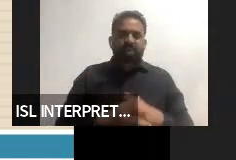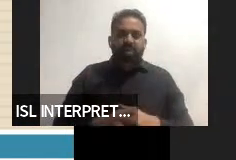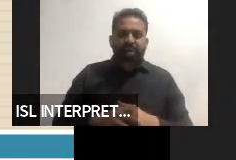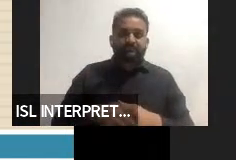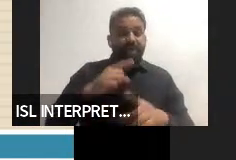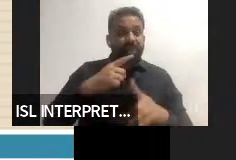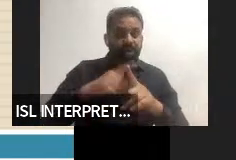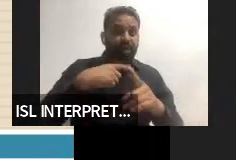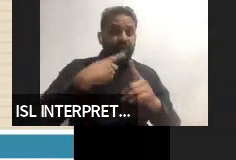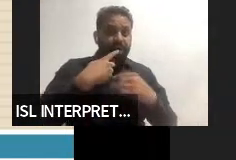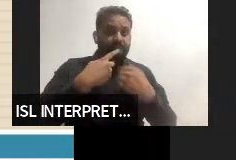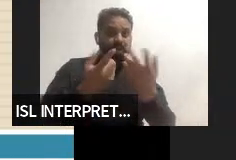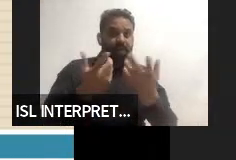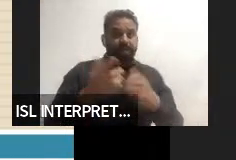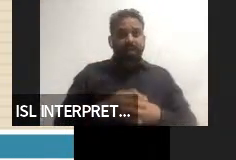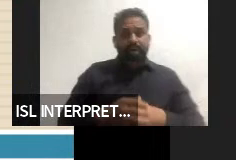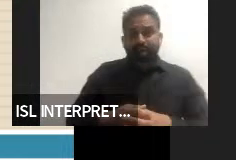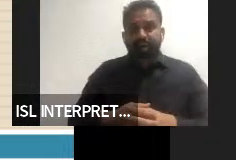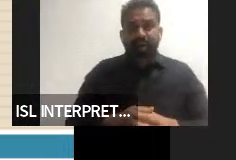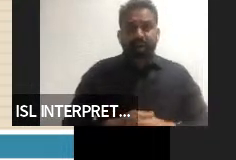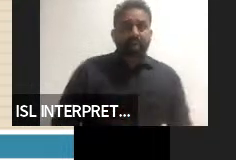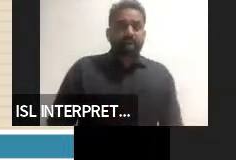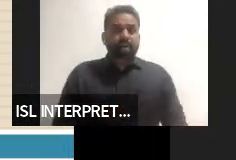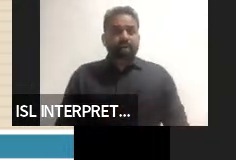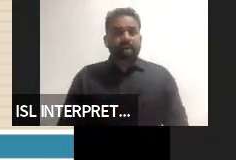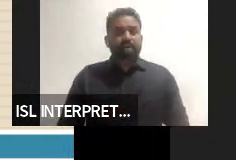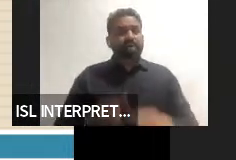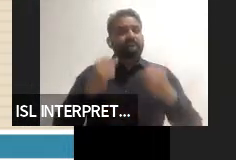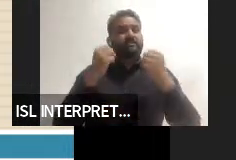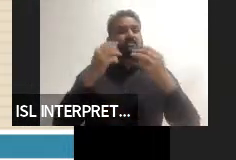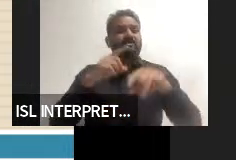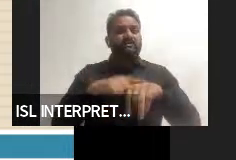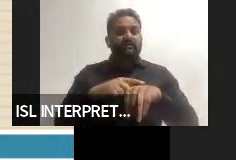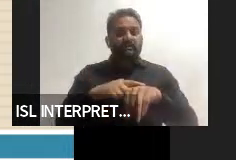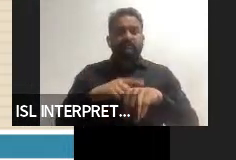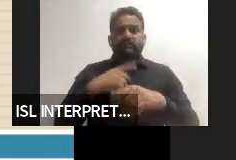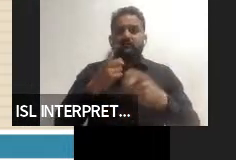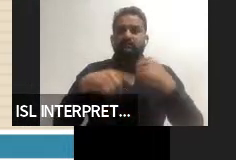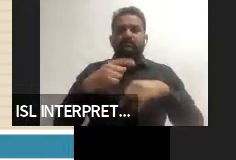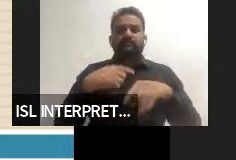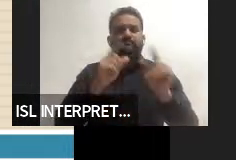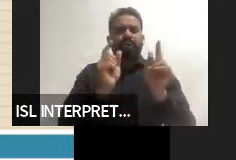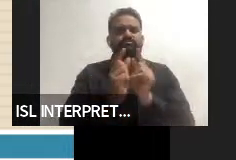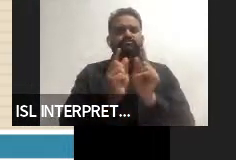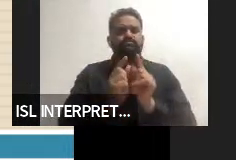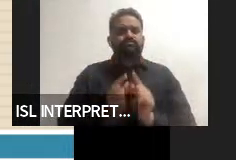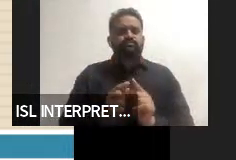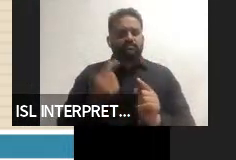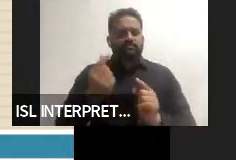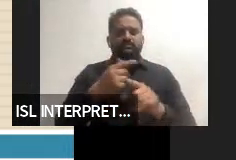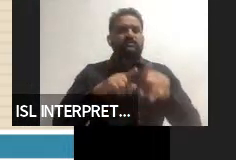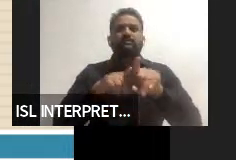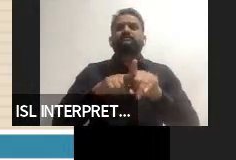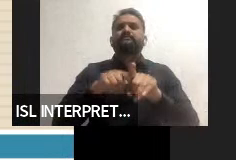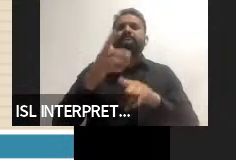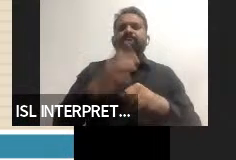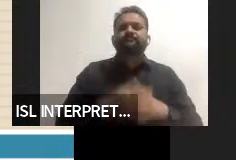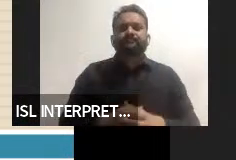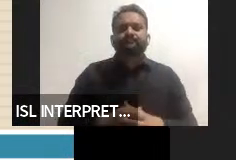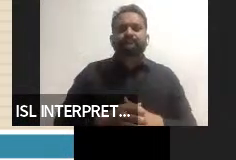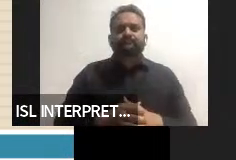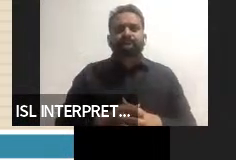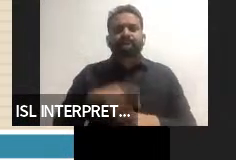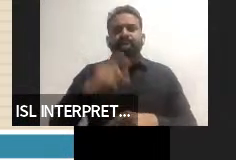say that many times we are using abbreviations. So say, for example, sometimes people